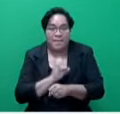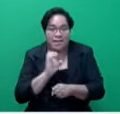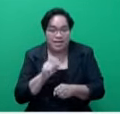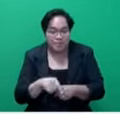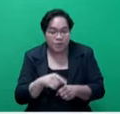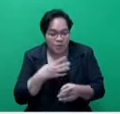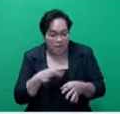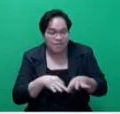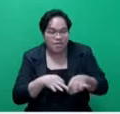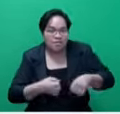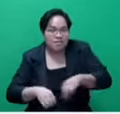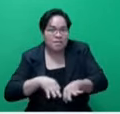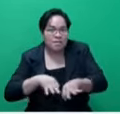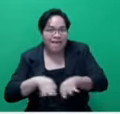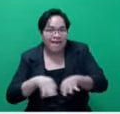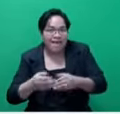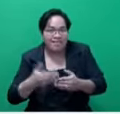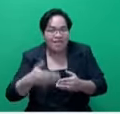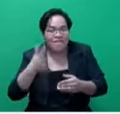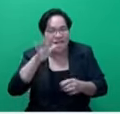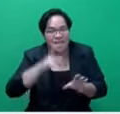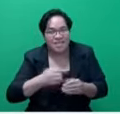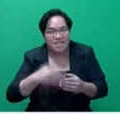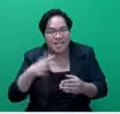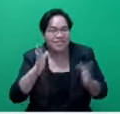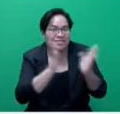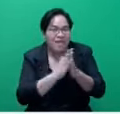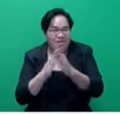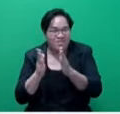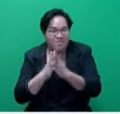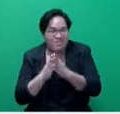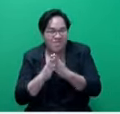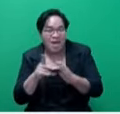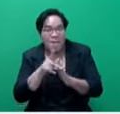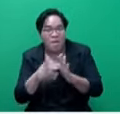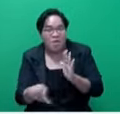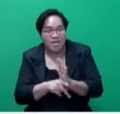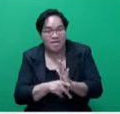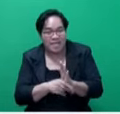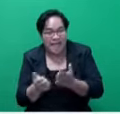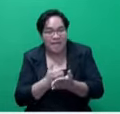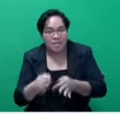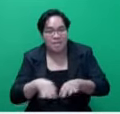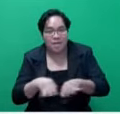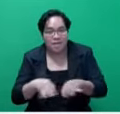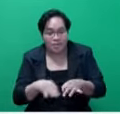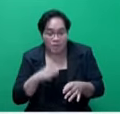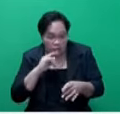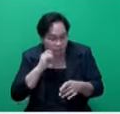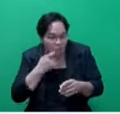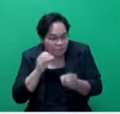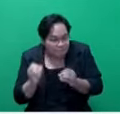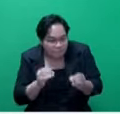20-year National Development Plan, as well as Urban Policy Action Plan. Under a shared service arrangement, they will